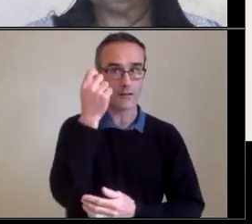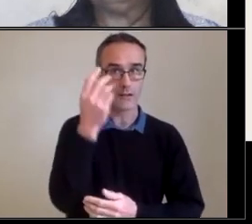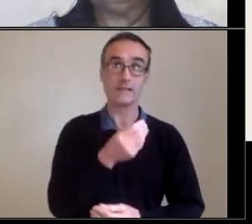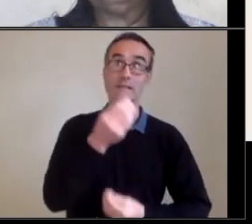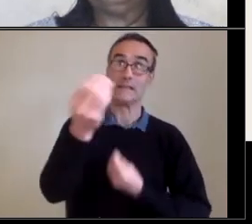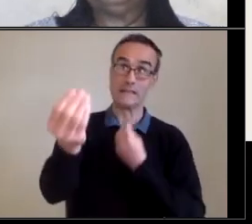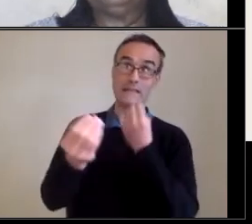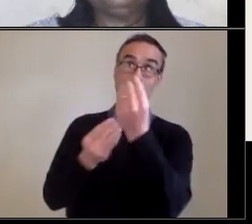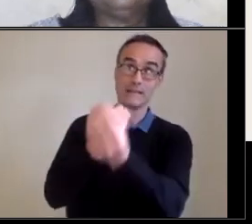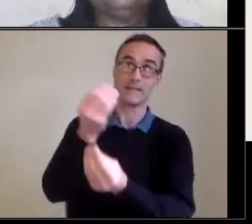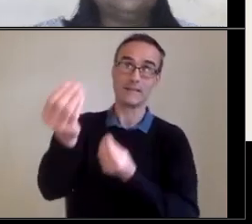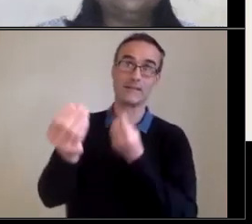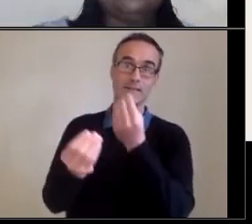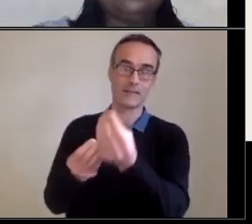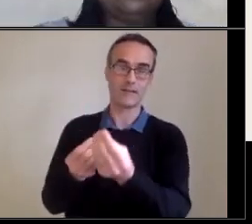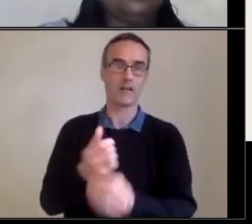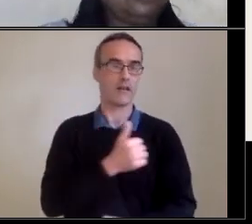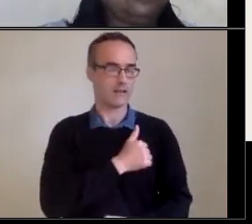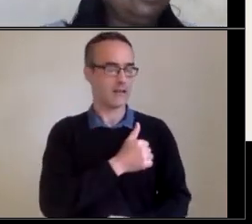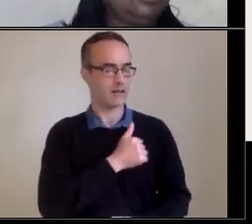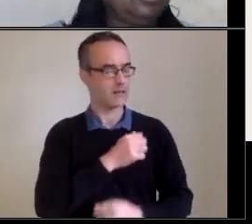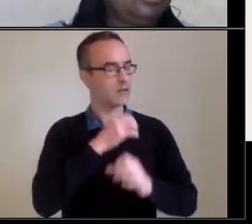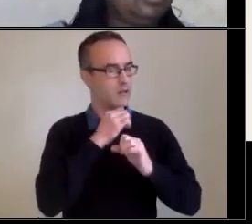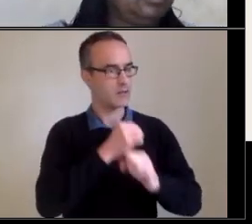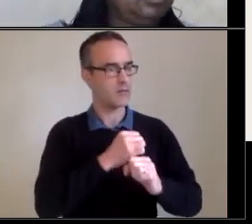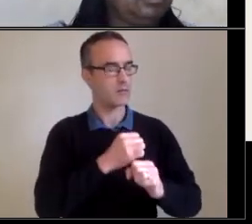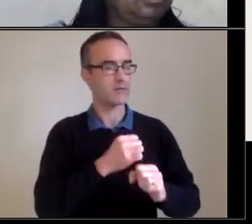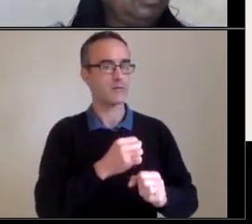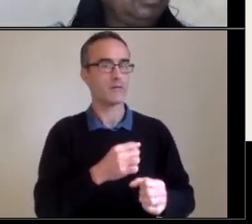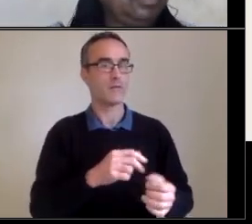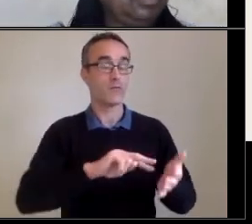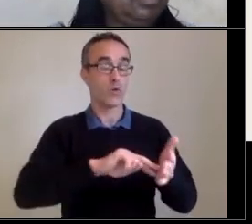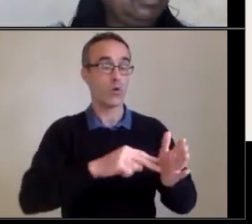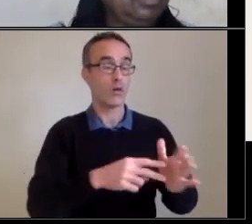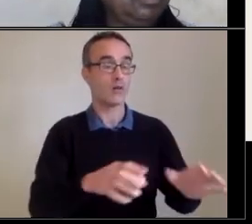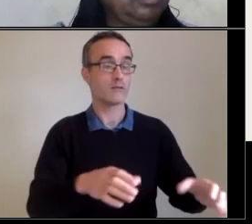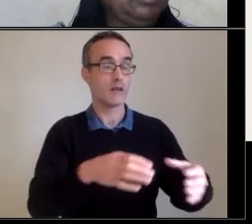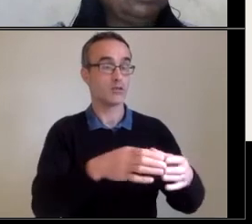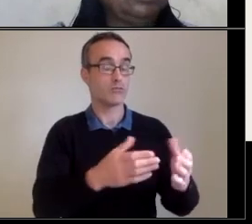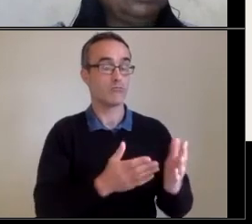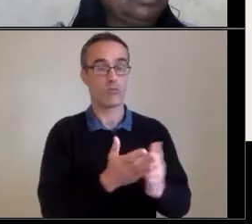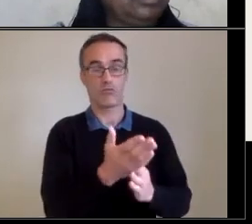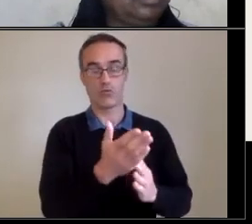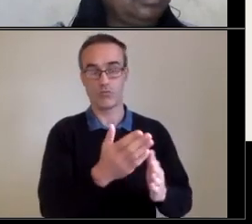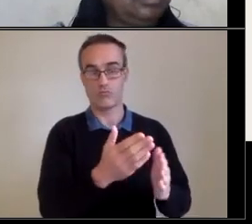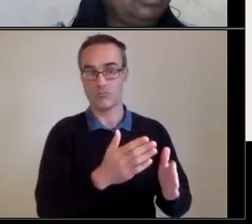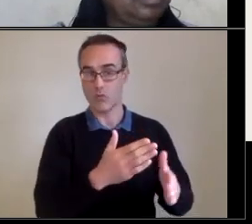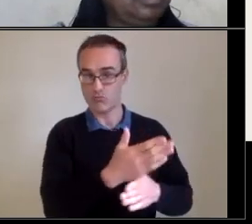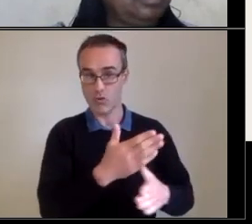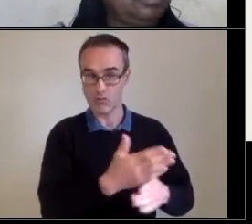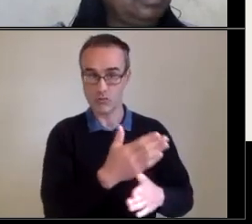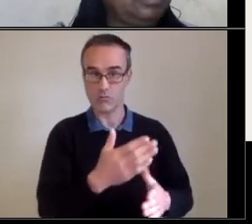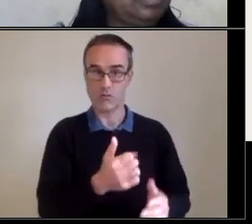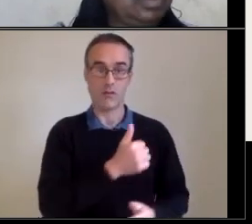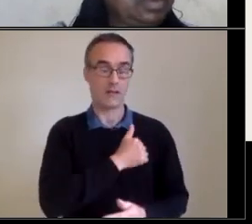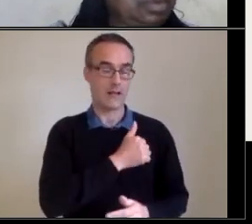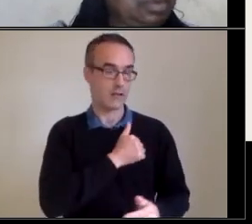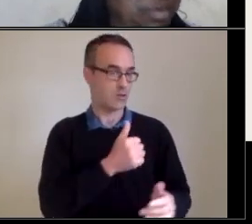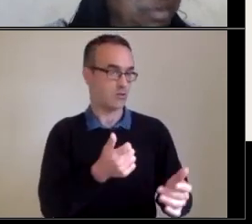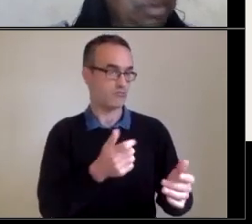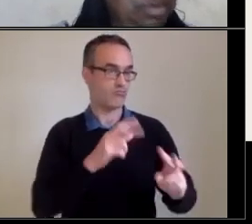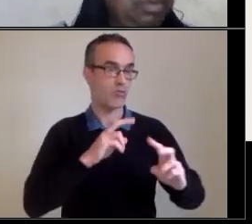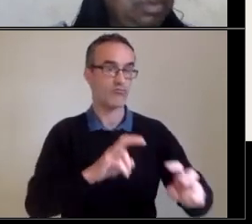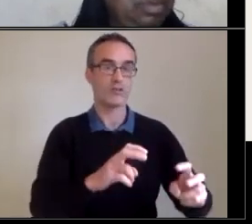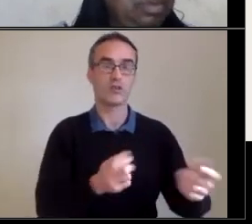really a commitment for institutions and requirements through a number of our programs. So, for example, the Canada Research Chairs, where